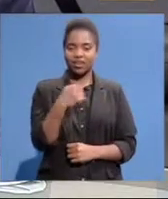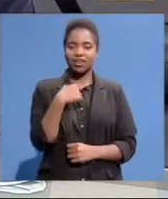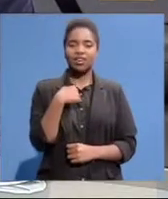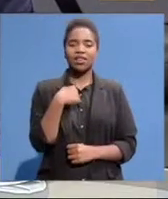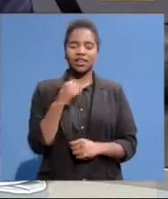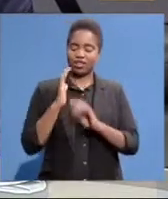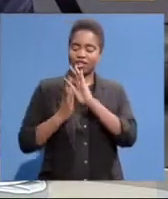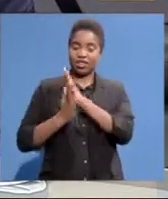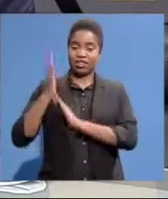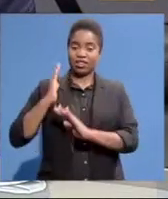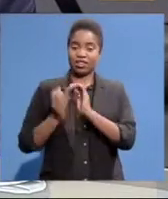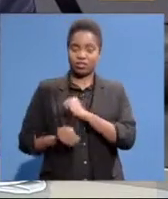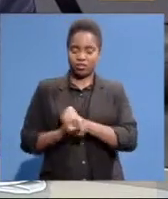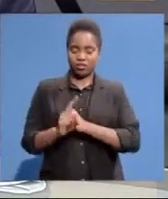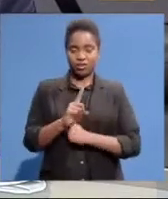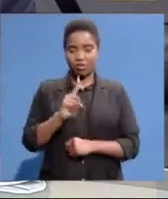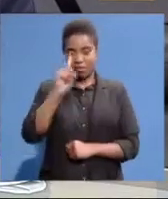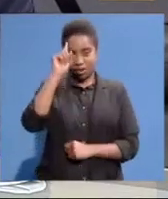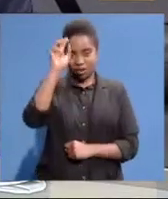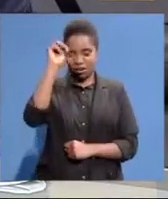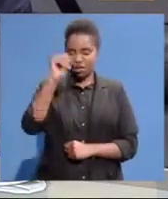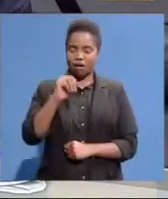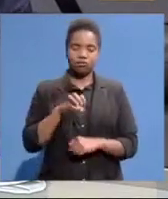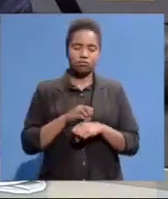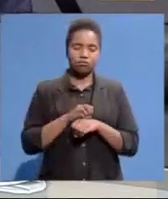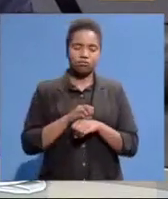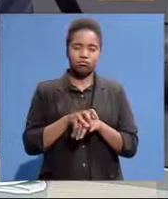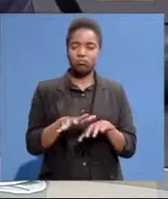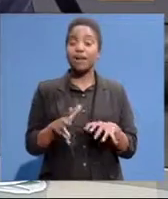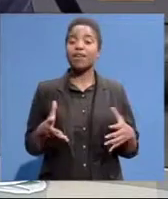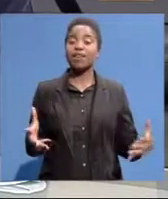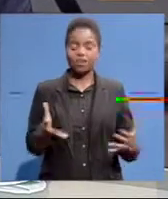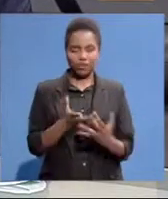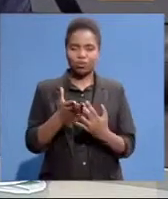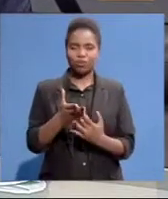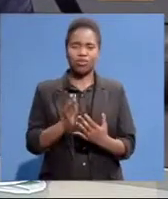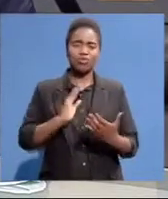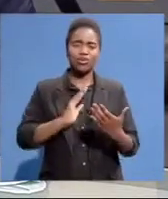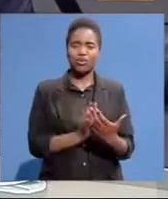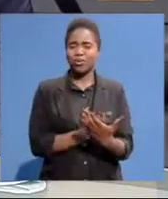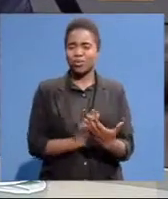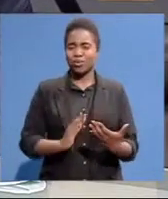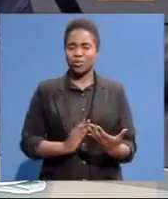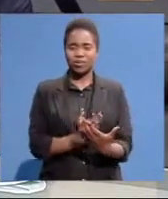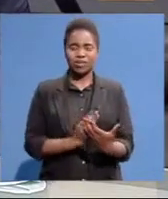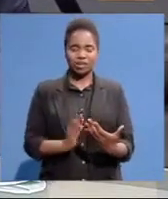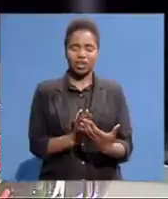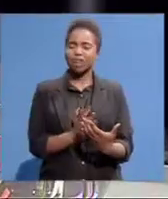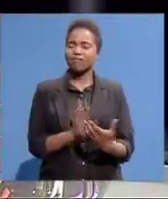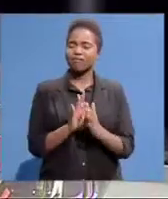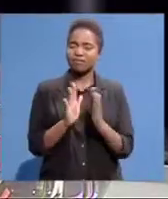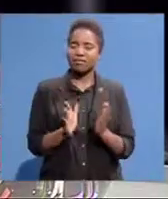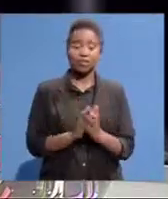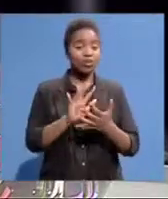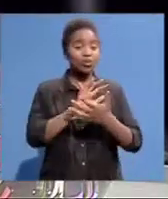entire history, Mandela's message was spread through music. His name was kept alive by the sounds of music and also the sounds of the times.